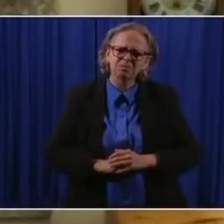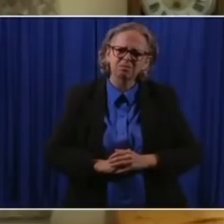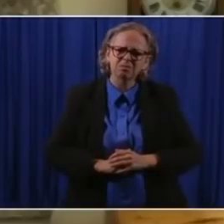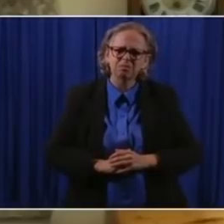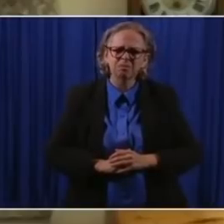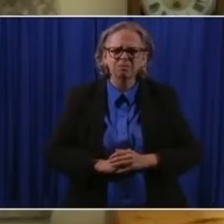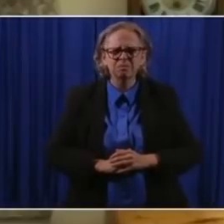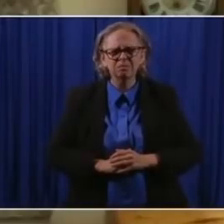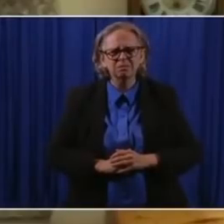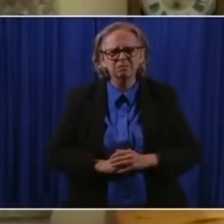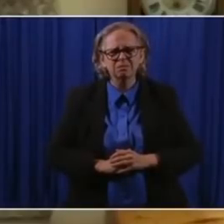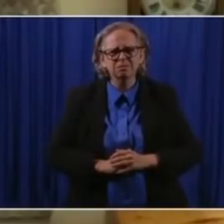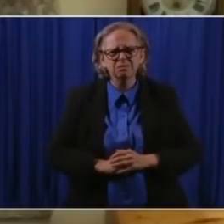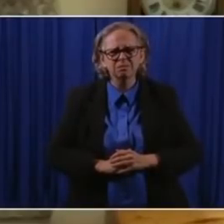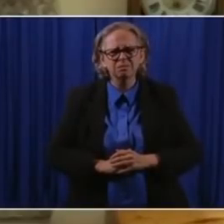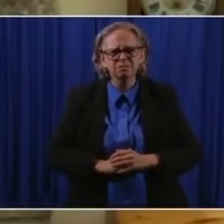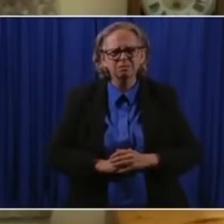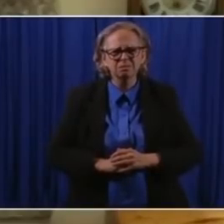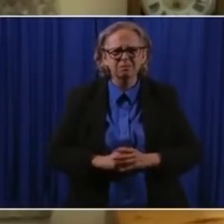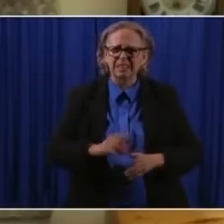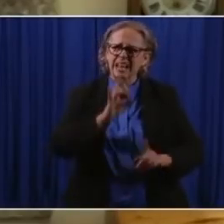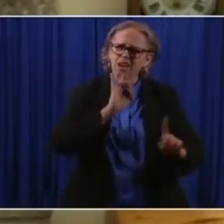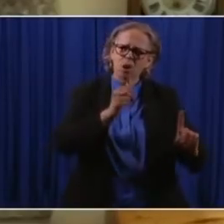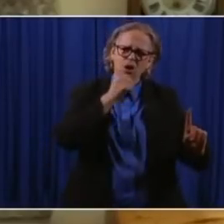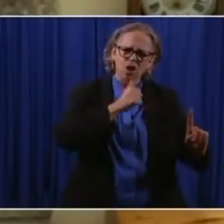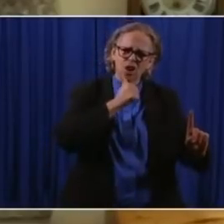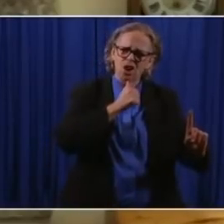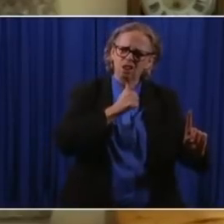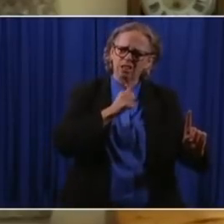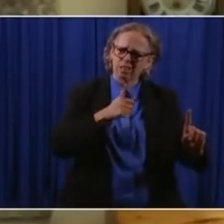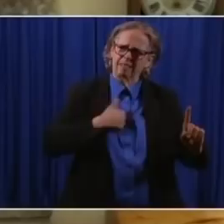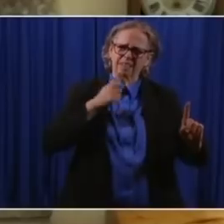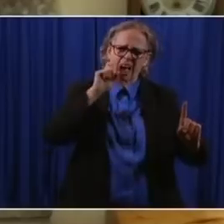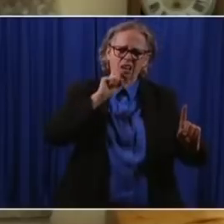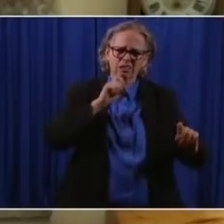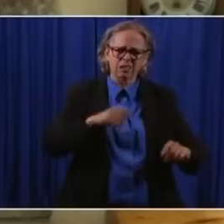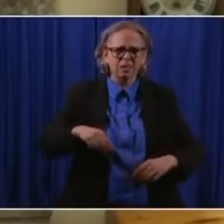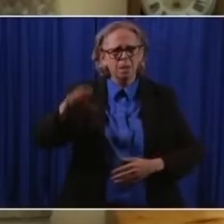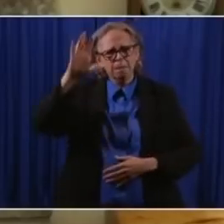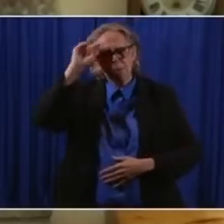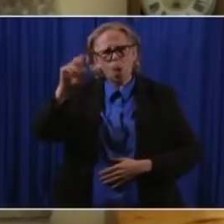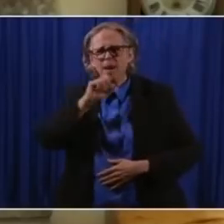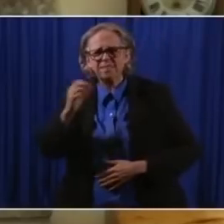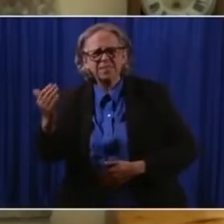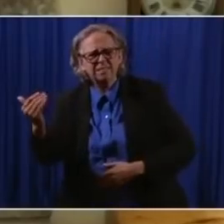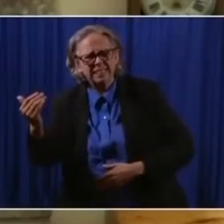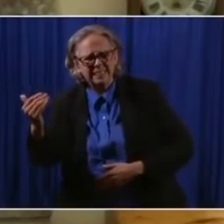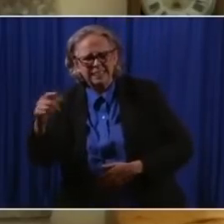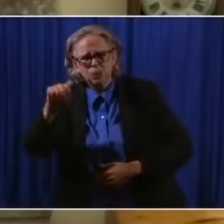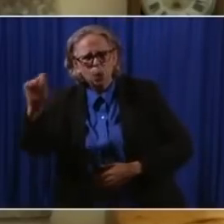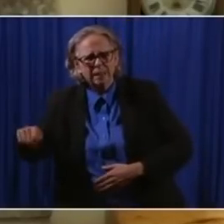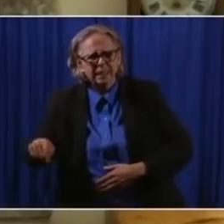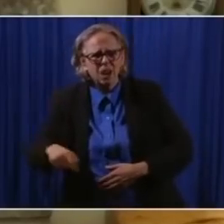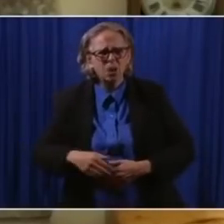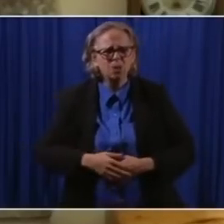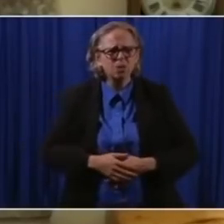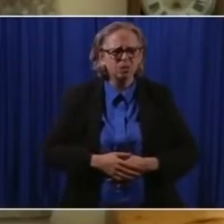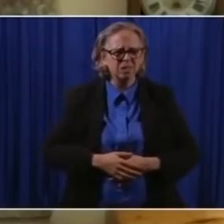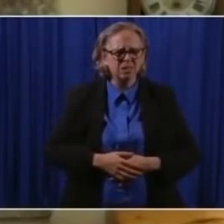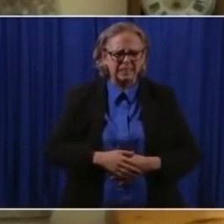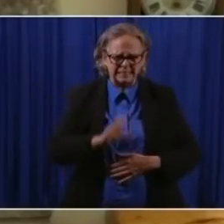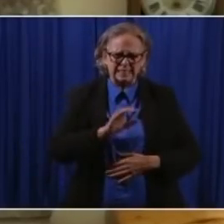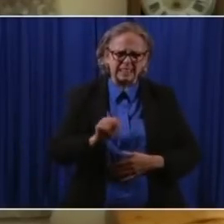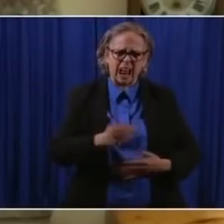8-year-old girl in Akron, 15-year-old boy in Toledo, 4 people killed Saturday, Sunday in Cincinnati.